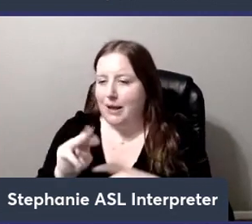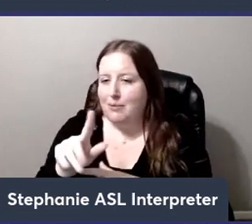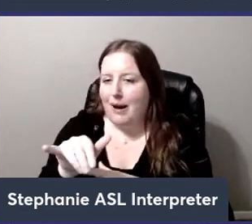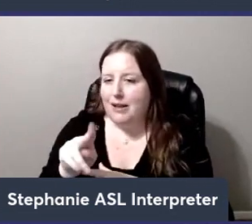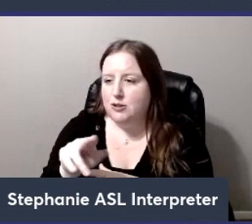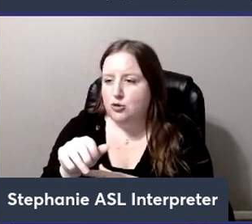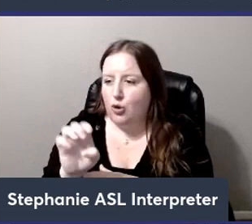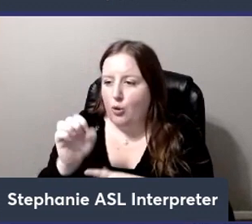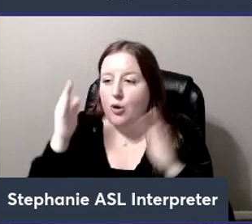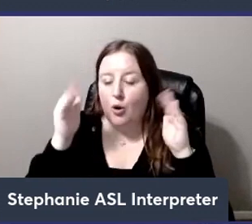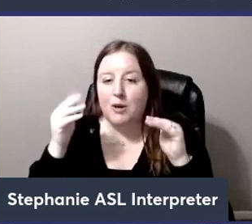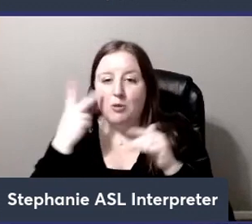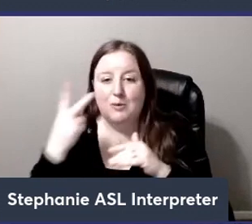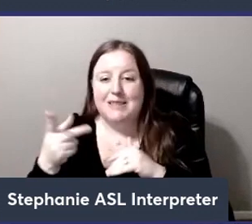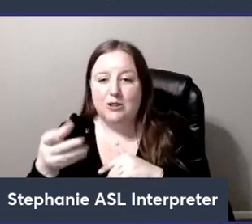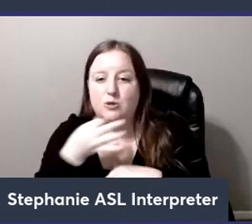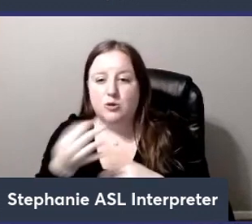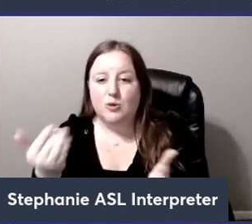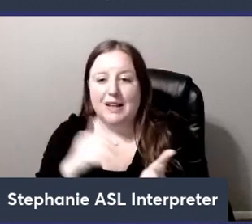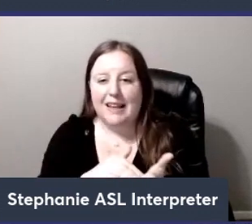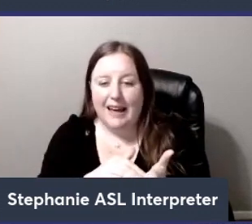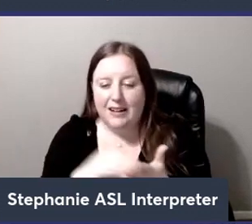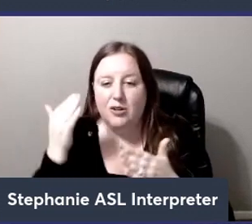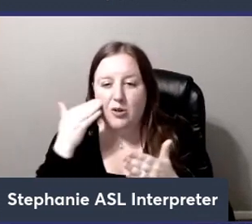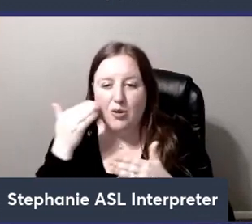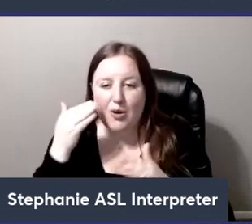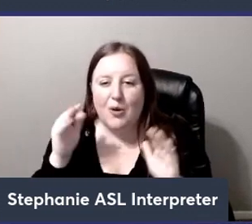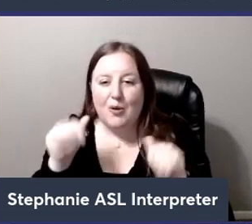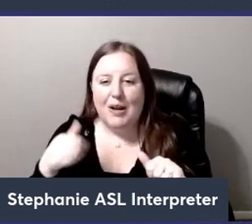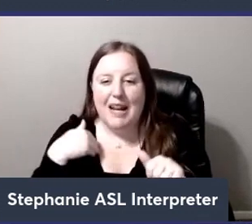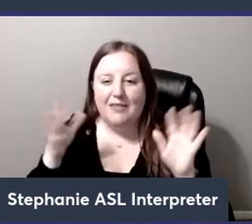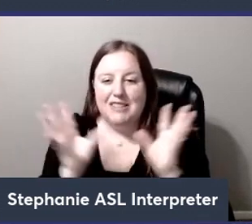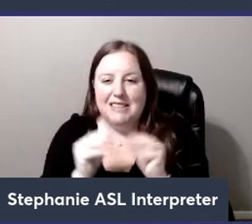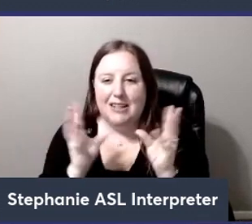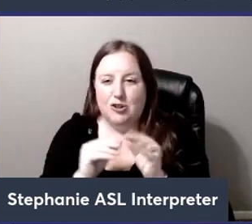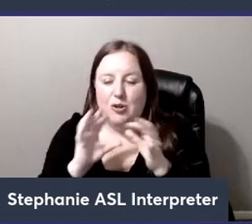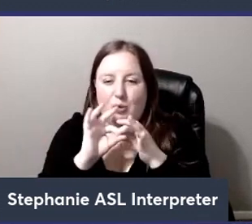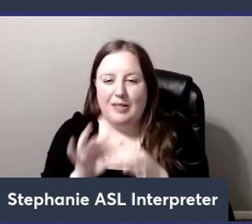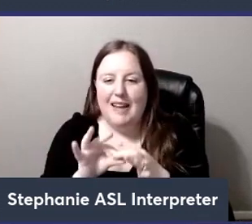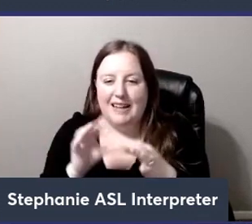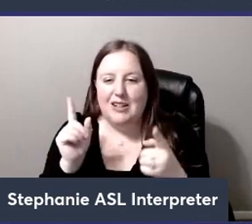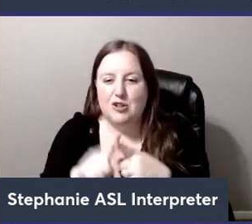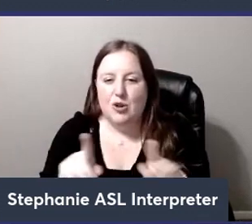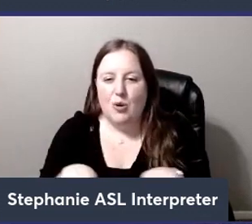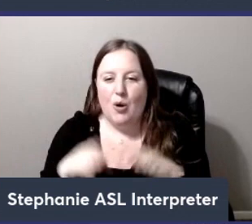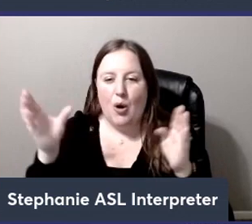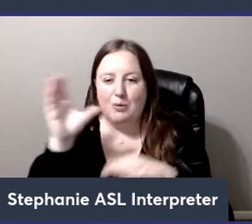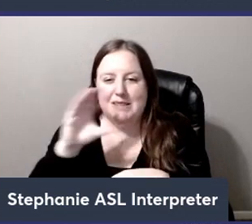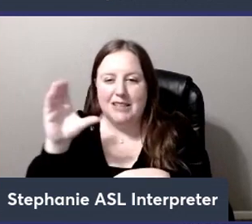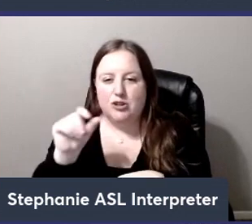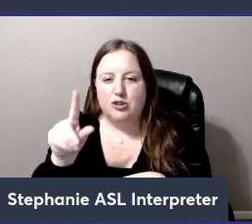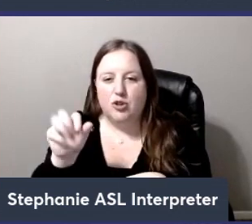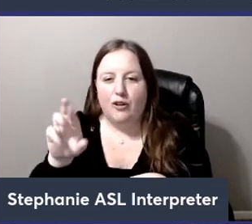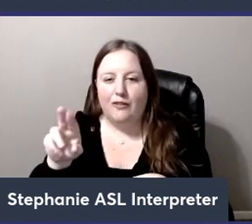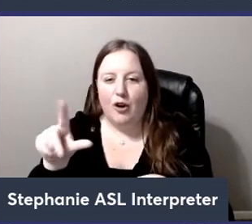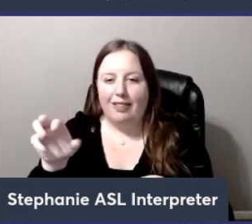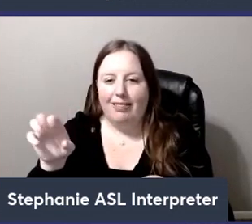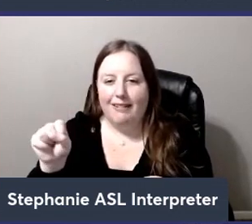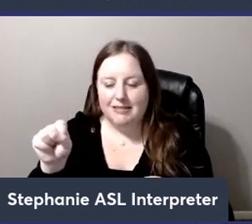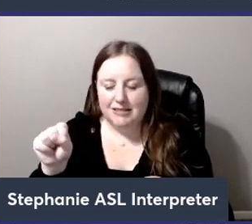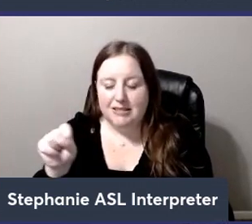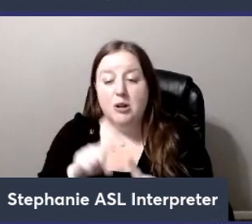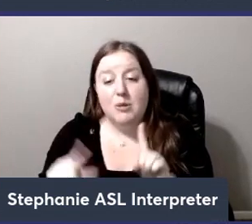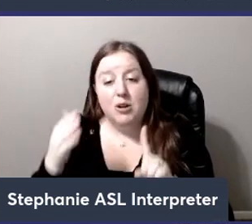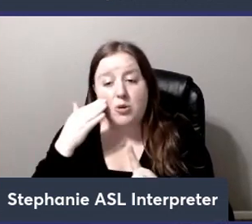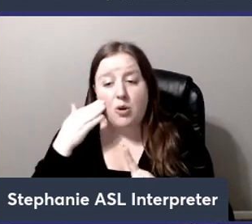we'll be seeing you soon again, you know, where we could have a session on OpenSearch Serverless. But, you know,